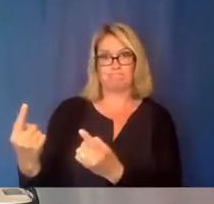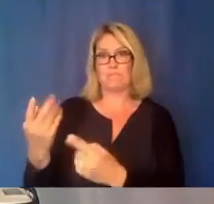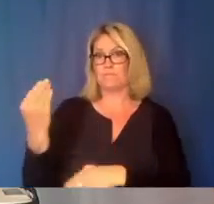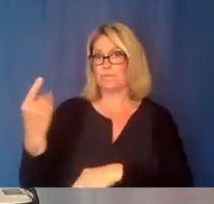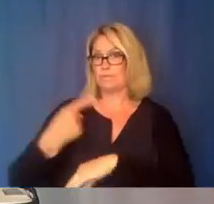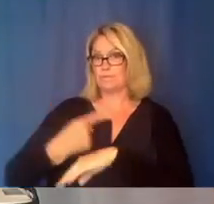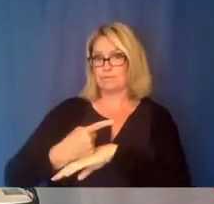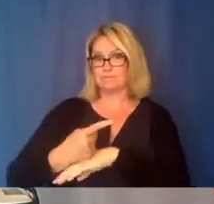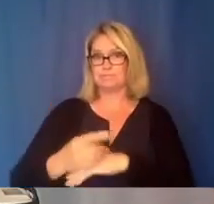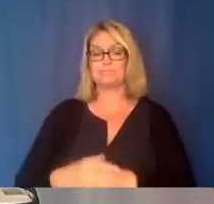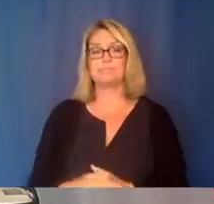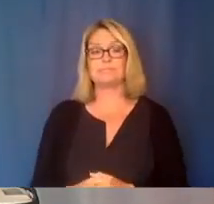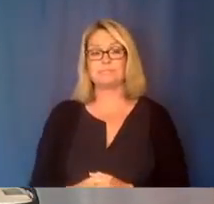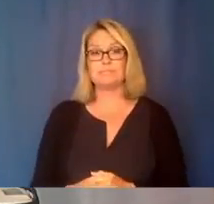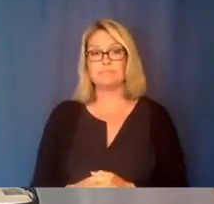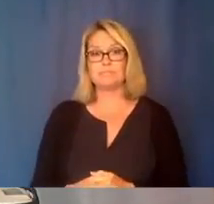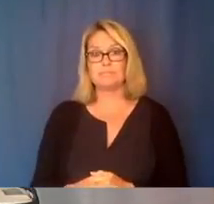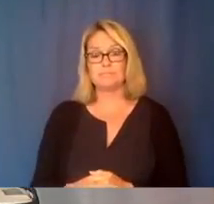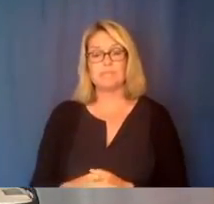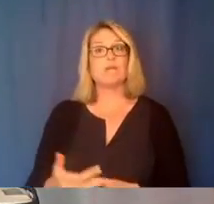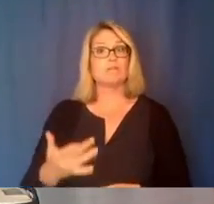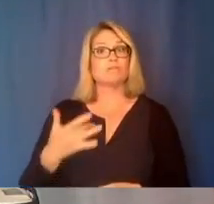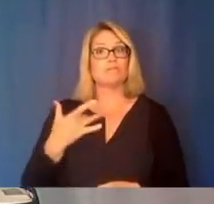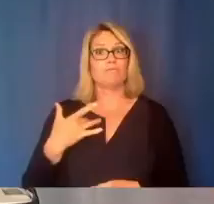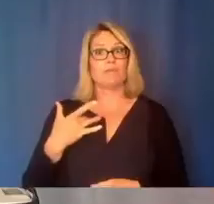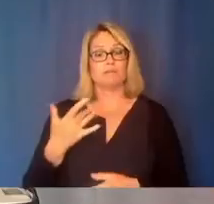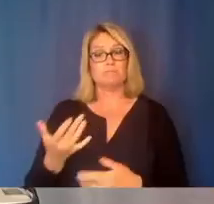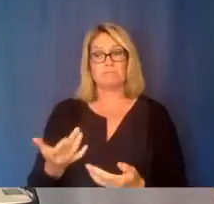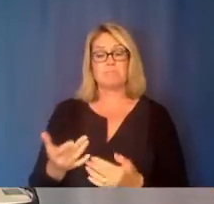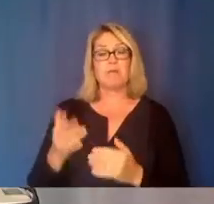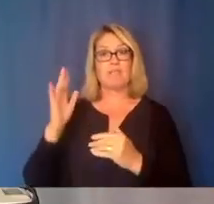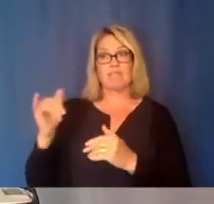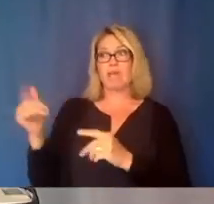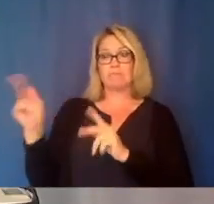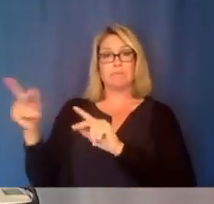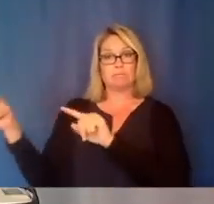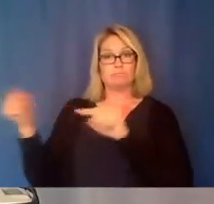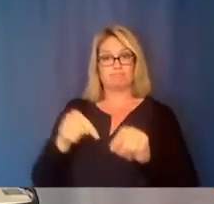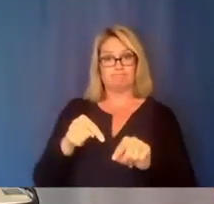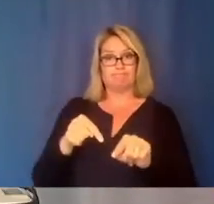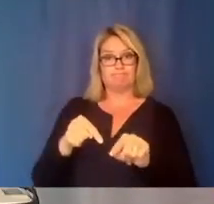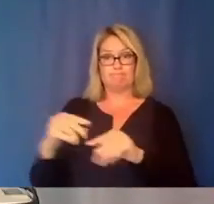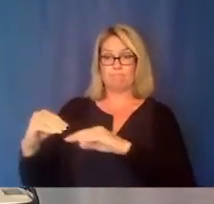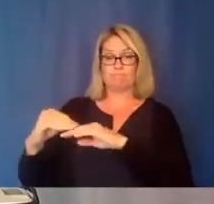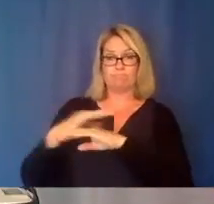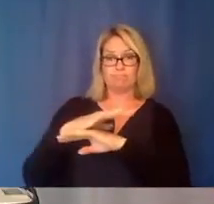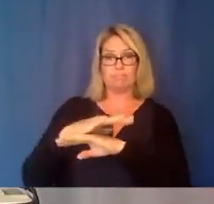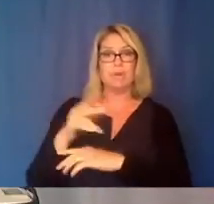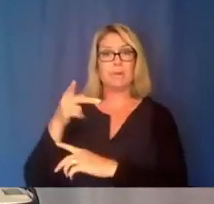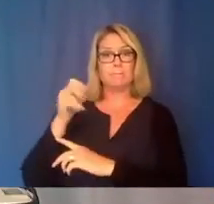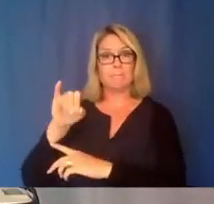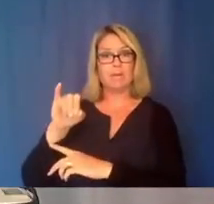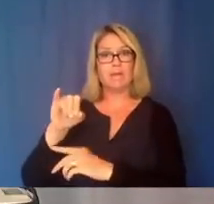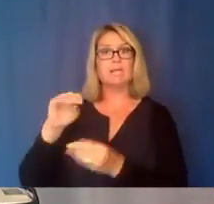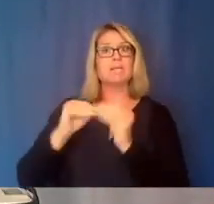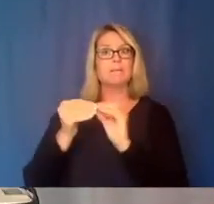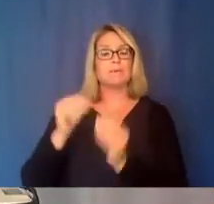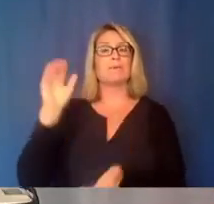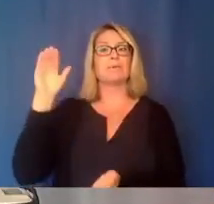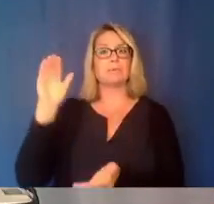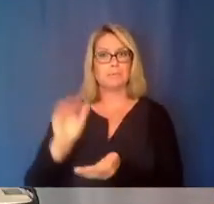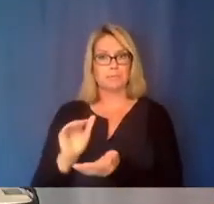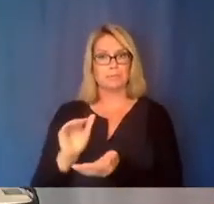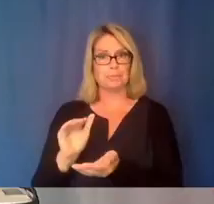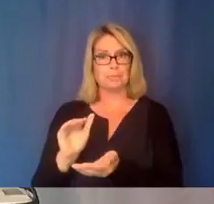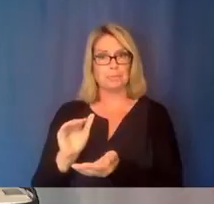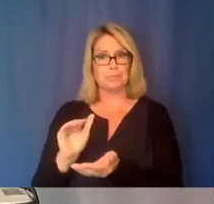a level of confidence that the risk of COVID-19 entering our province is lower, but